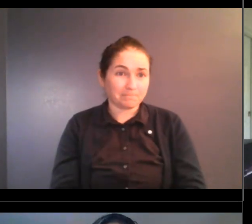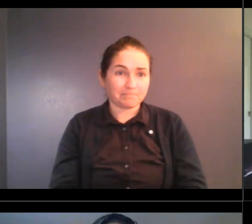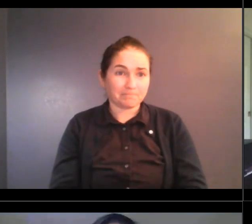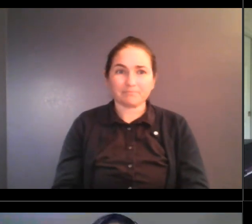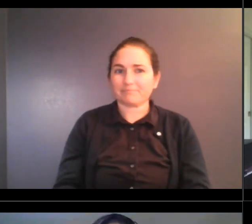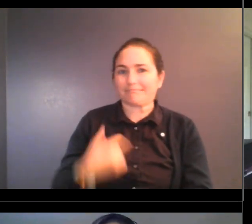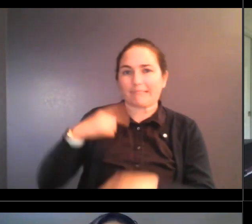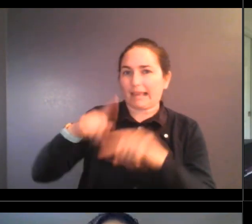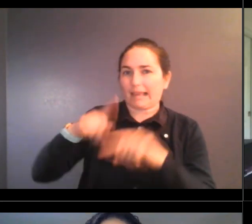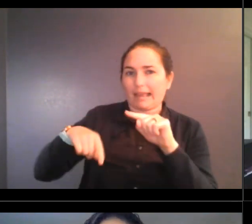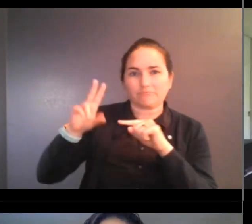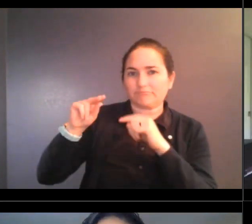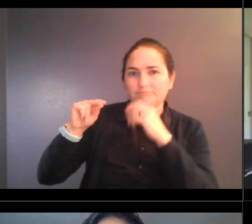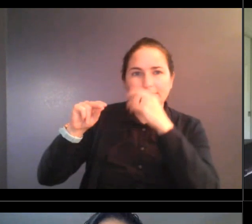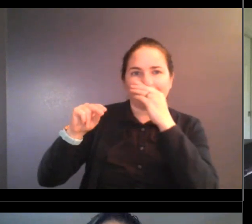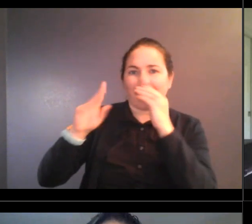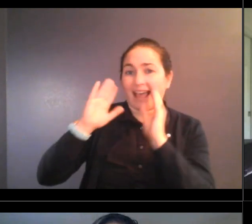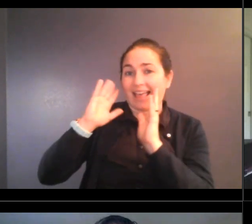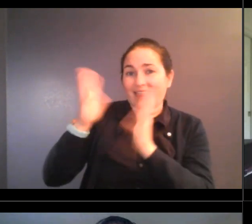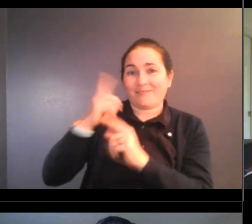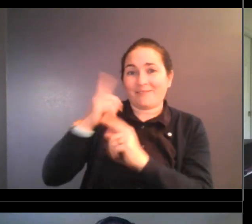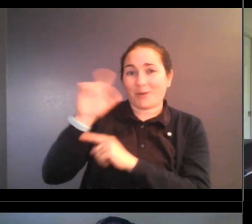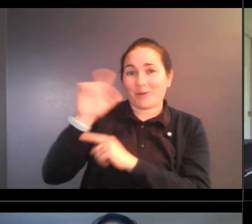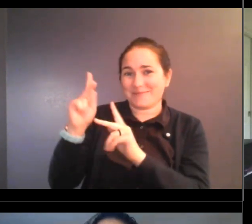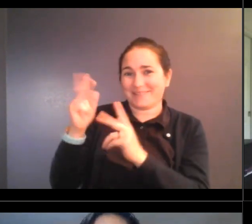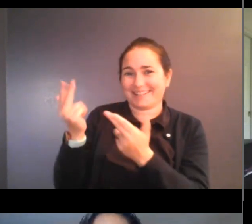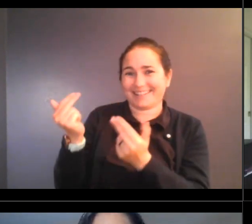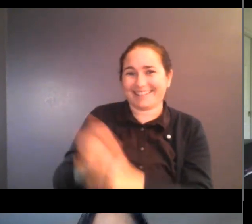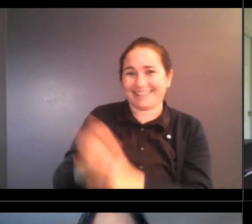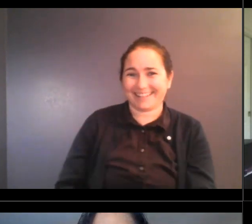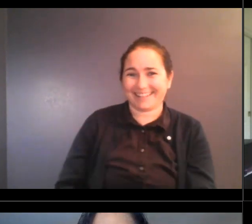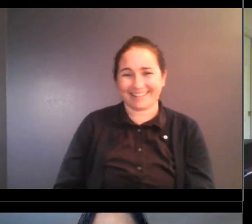do it at all, so I leave it to other people.